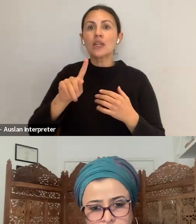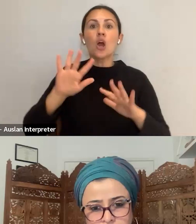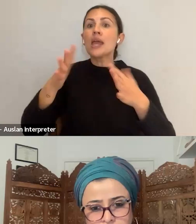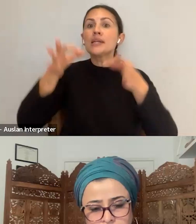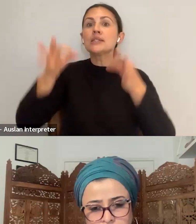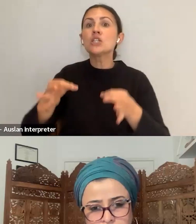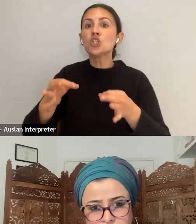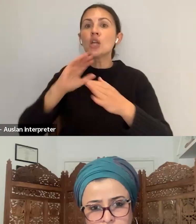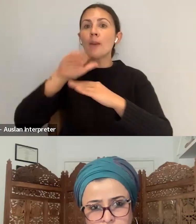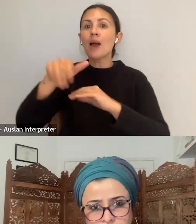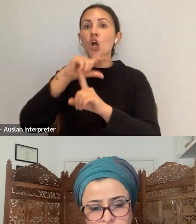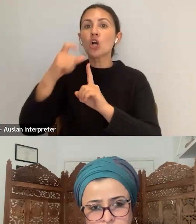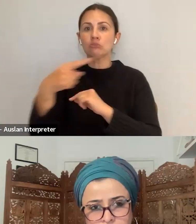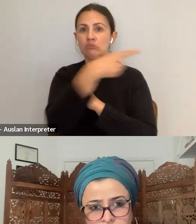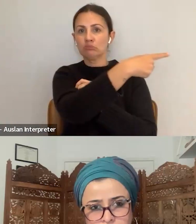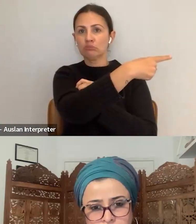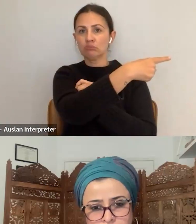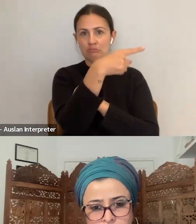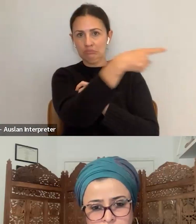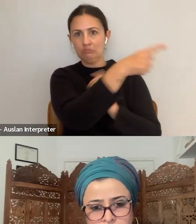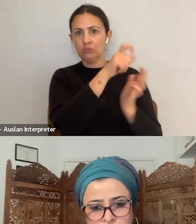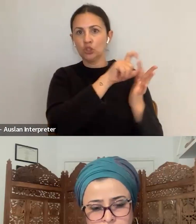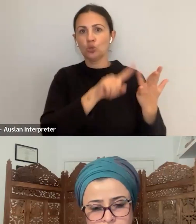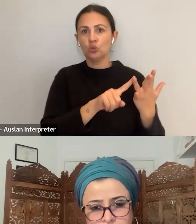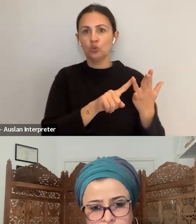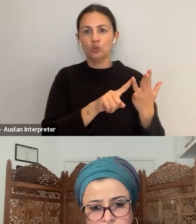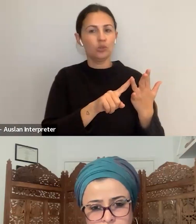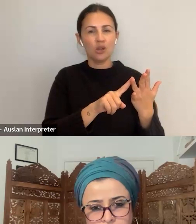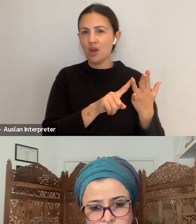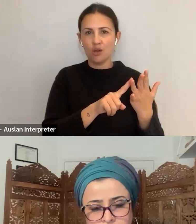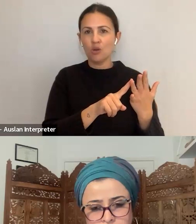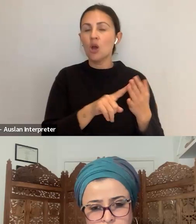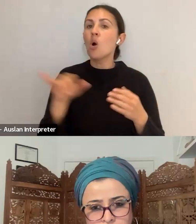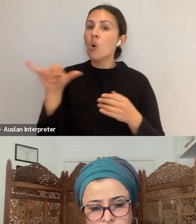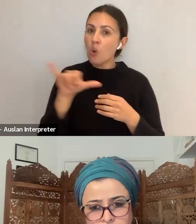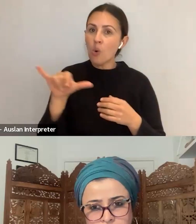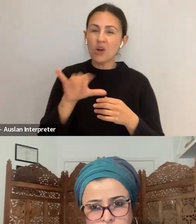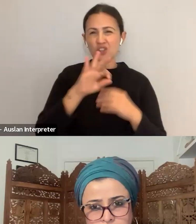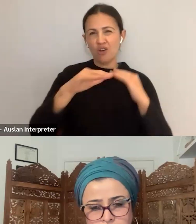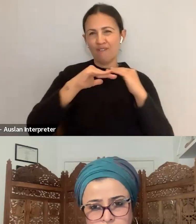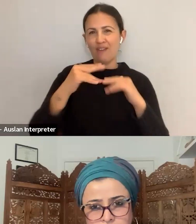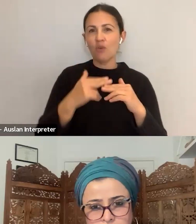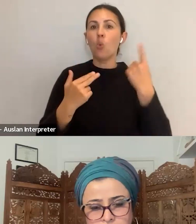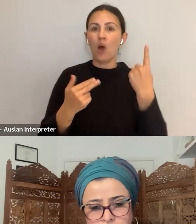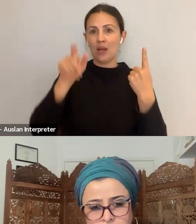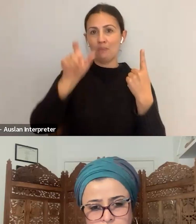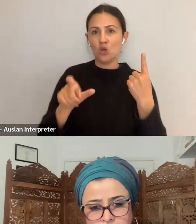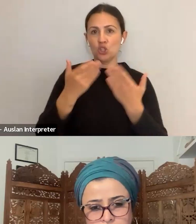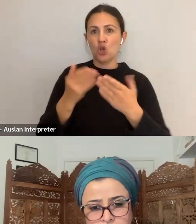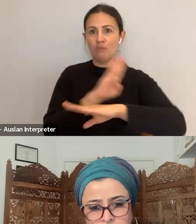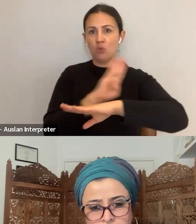isn't for the benefit of those communities, it will always be them having to raise their hand to say, hey guys, this isn't right. Whereas if you have a